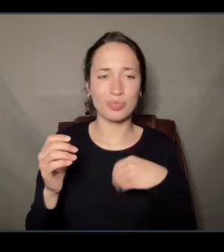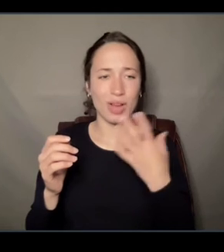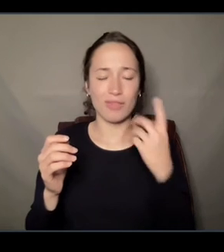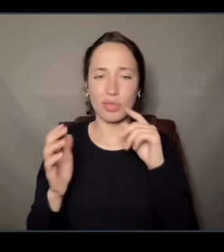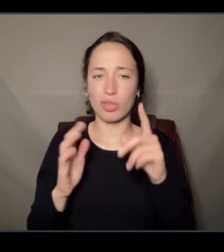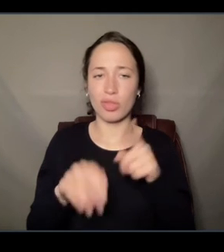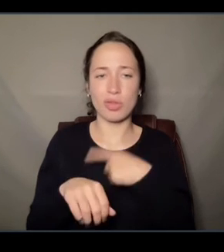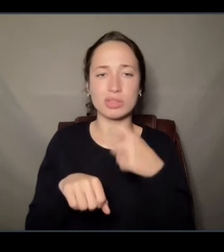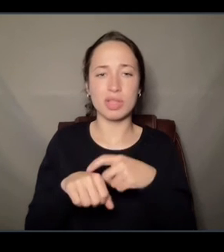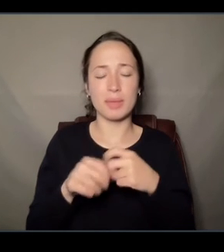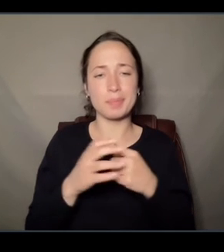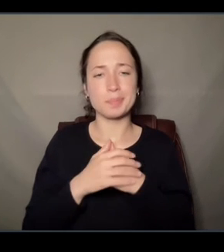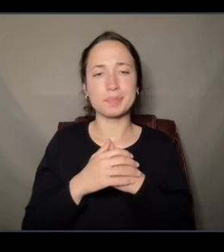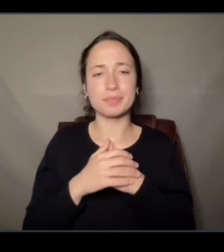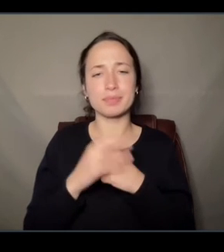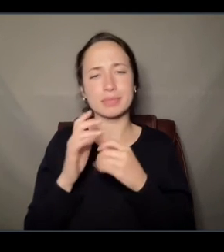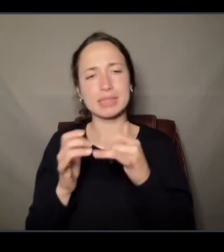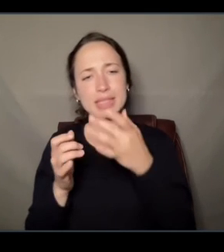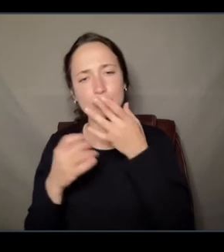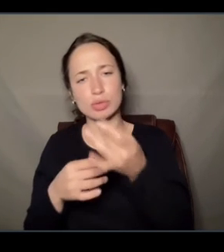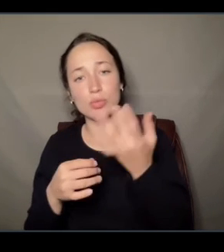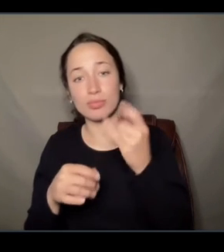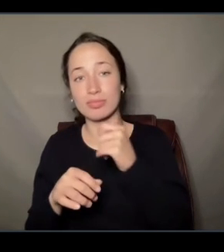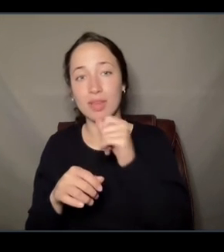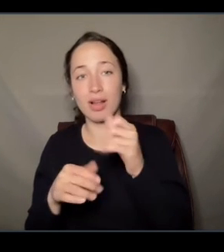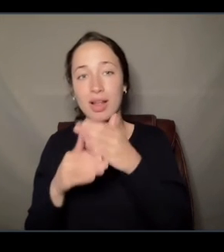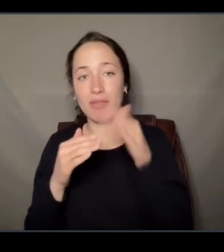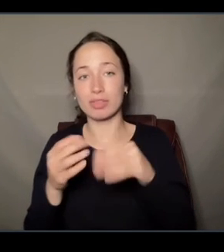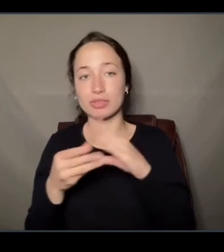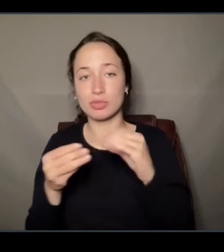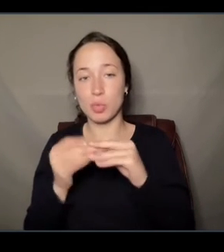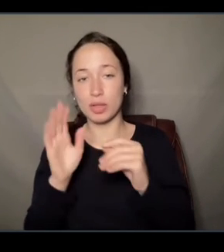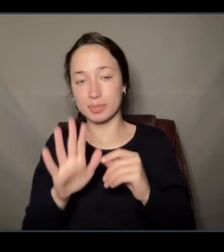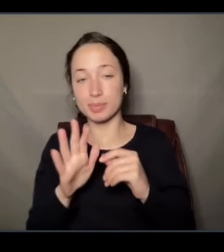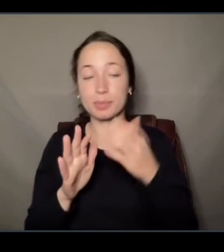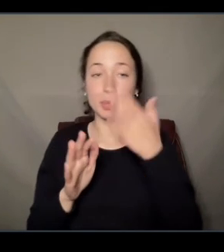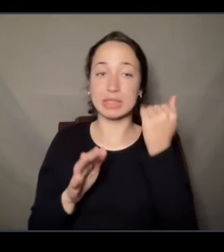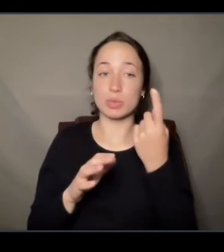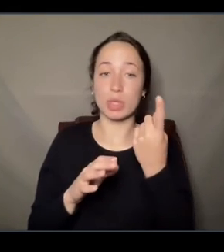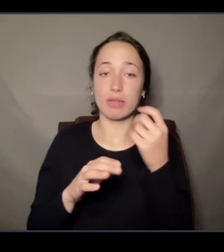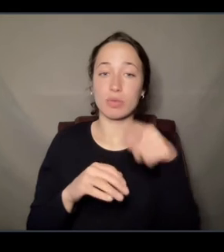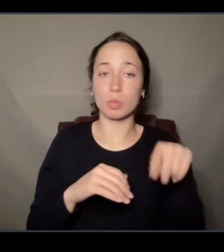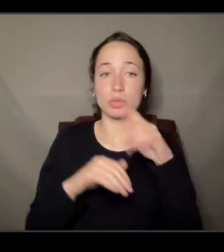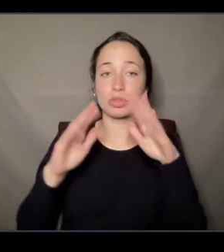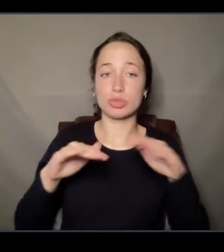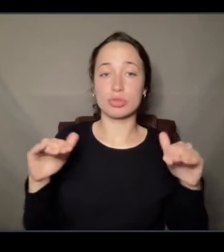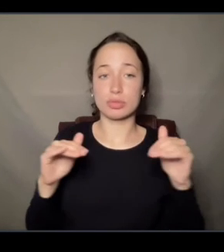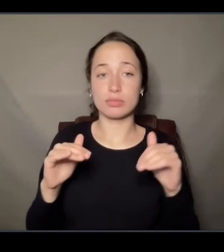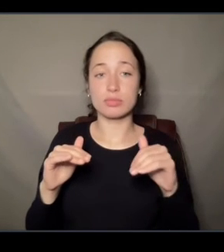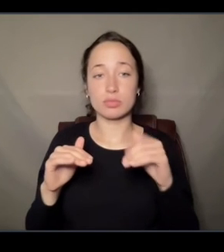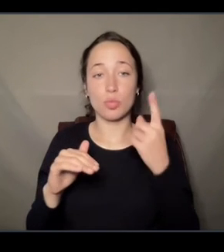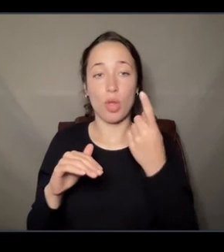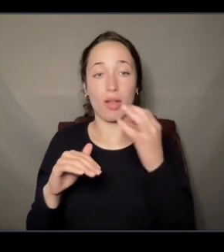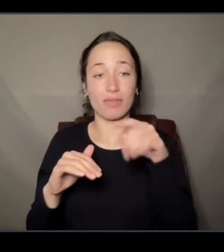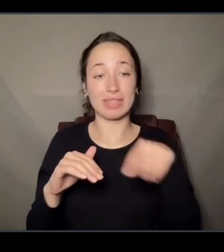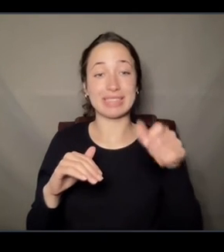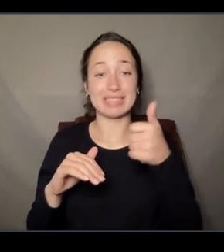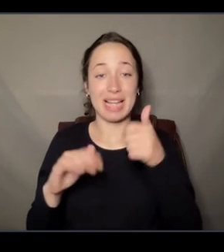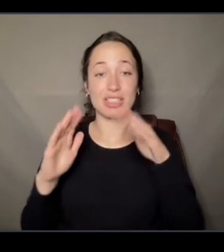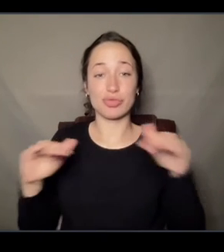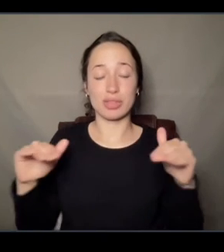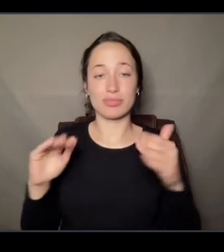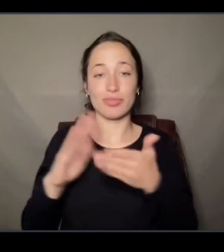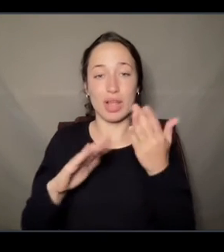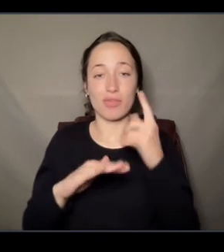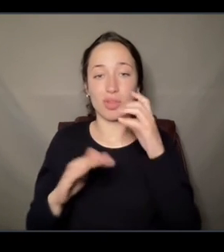for a time. Well, it's interesting. That's not the end of the story, because one of those 10 children,